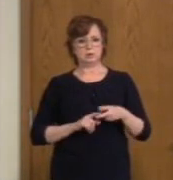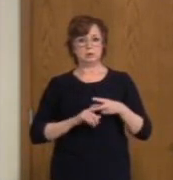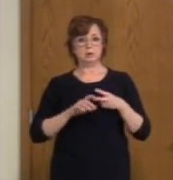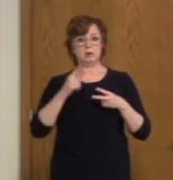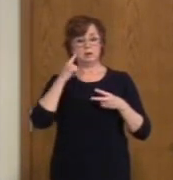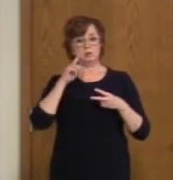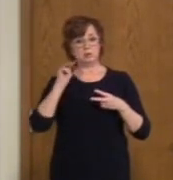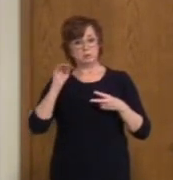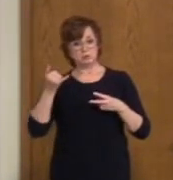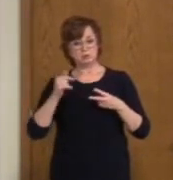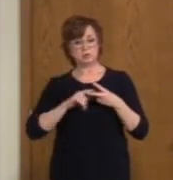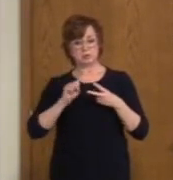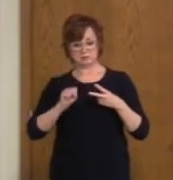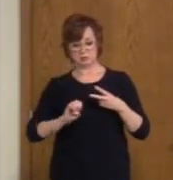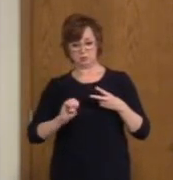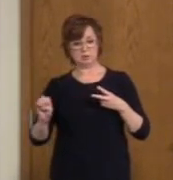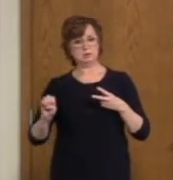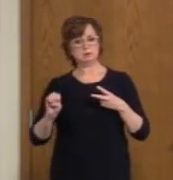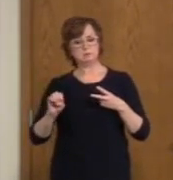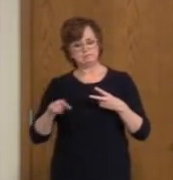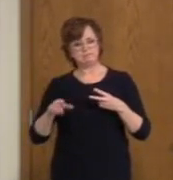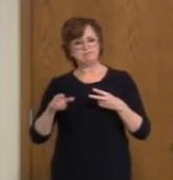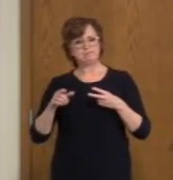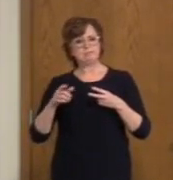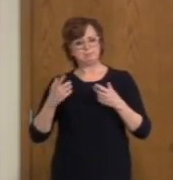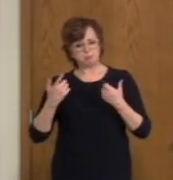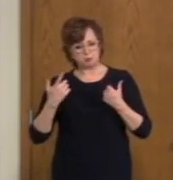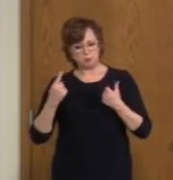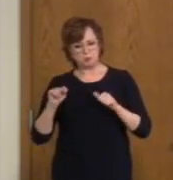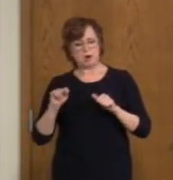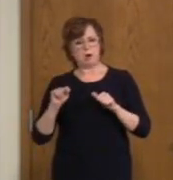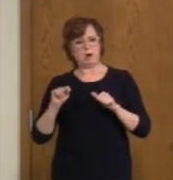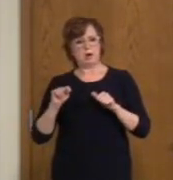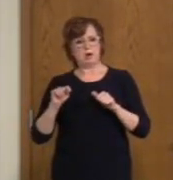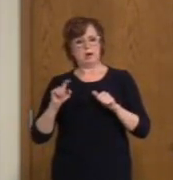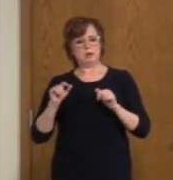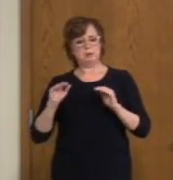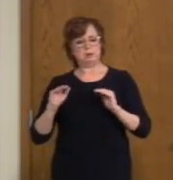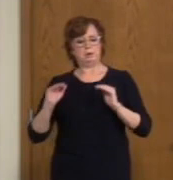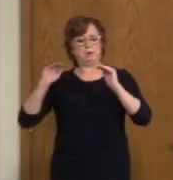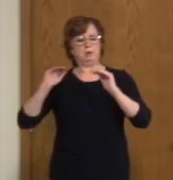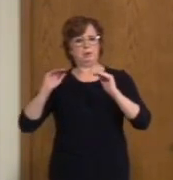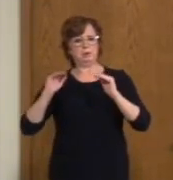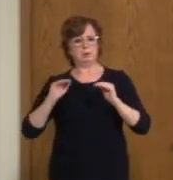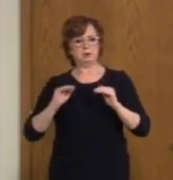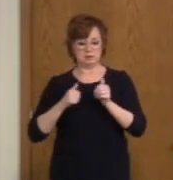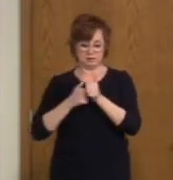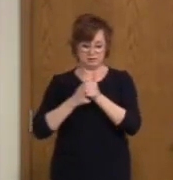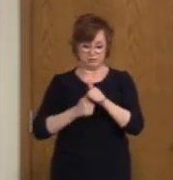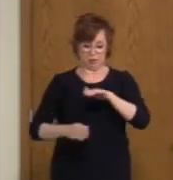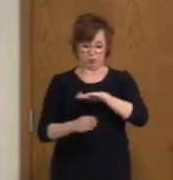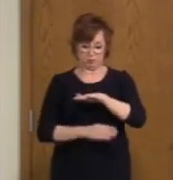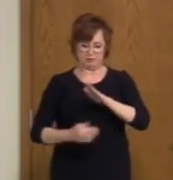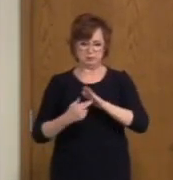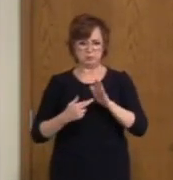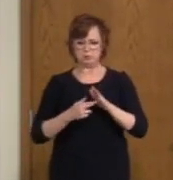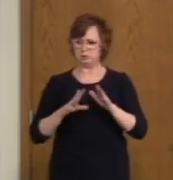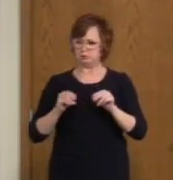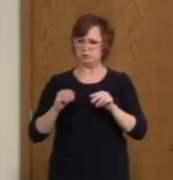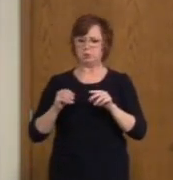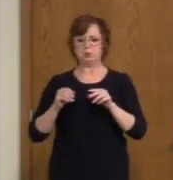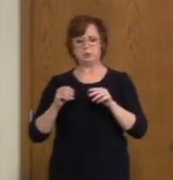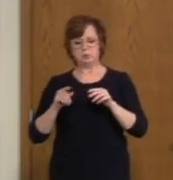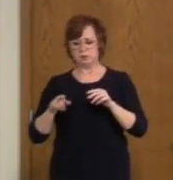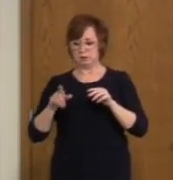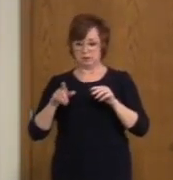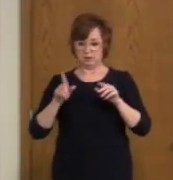in Moose Jaw, we would ask you just to go the extra mile and not even follow just the restrictions that are in place, but order takeout rather